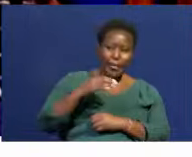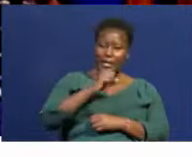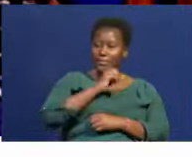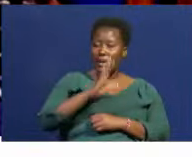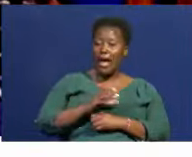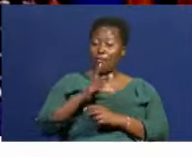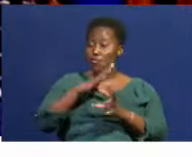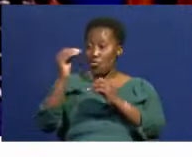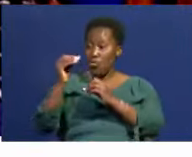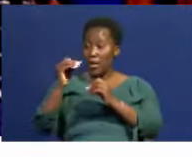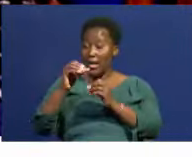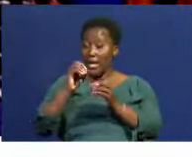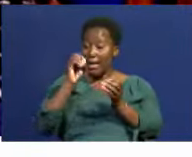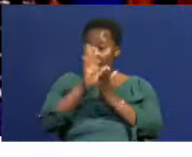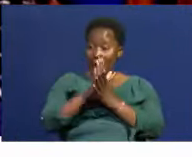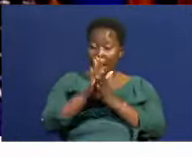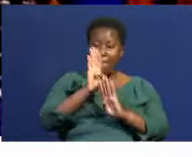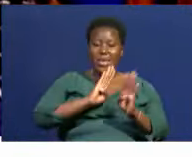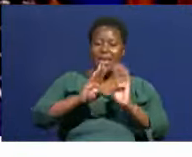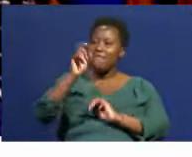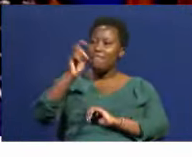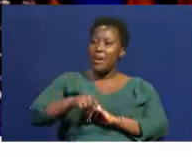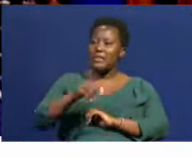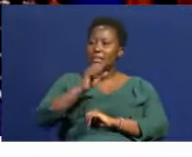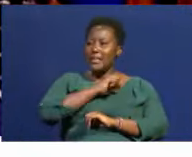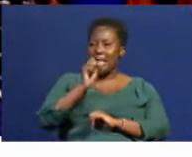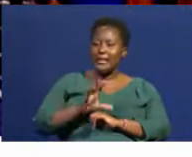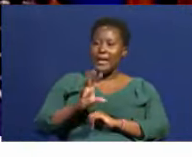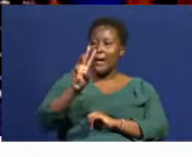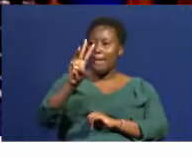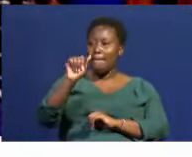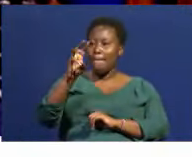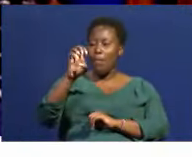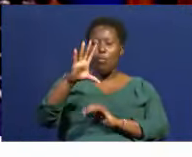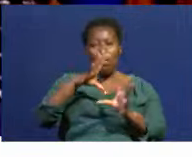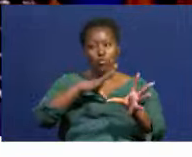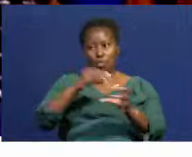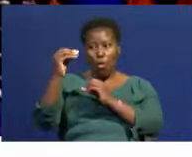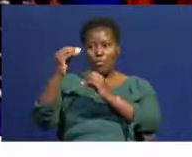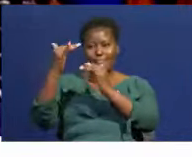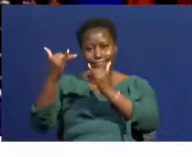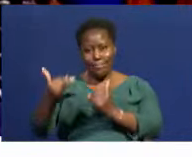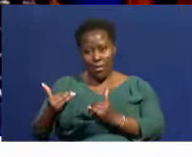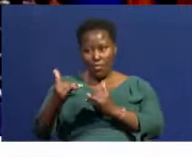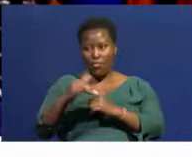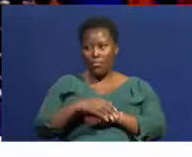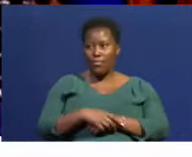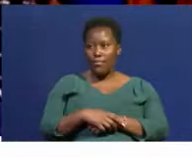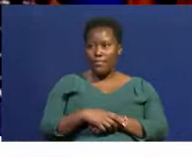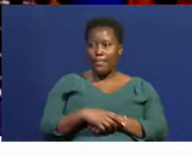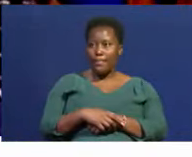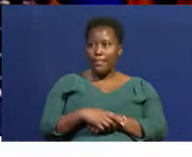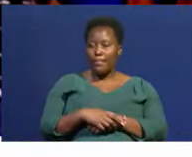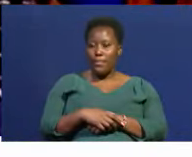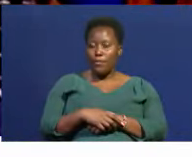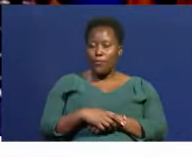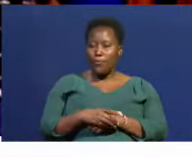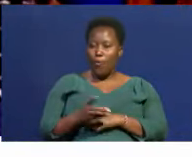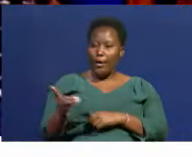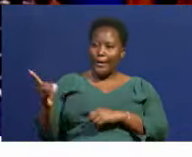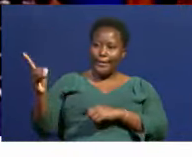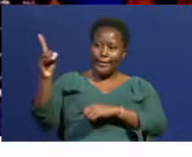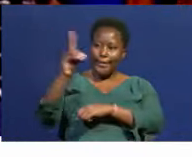This impeachment, you need to behave, Senator Wambua. Leave the chamber now for the rest of the